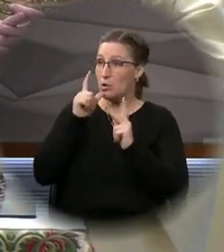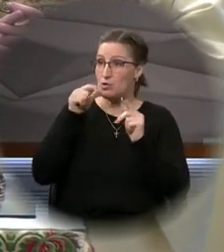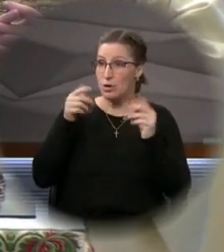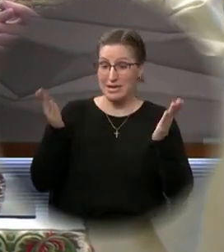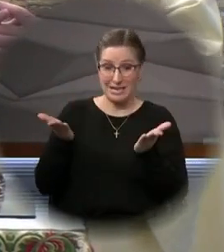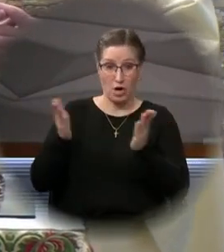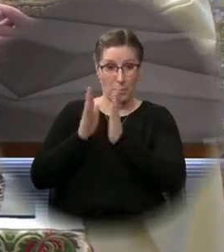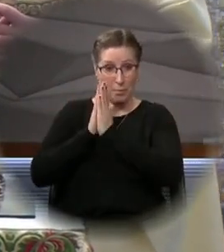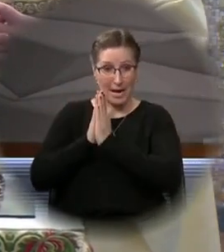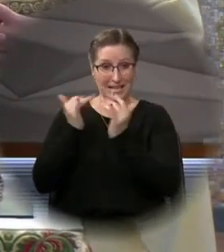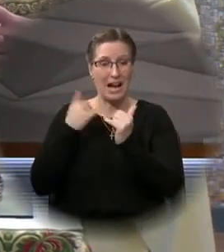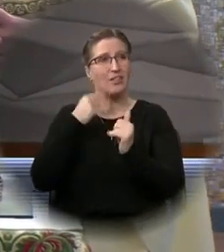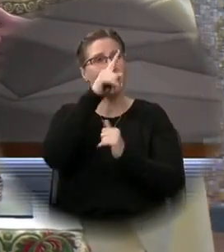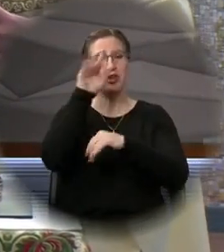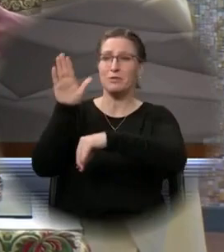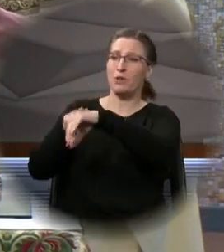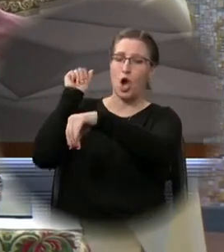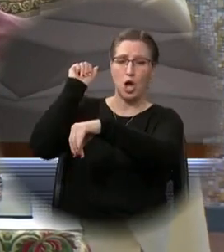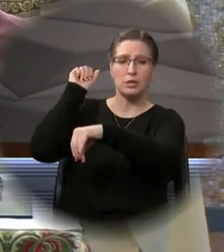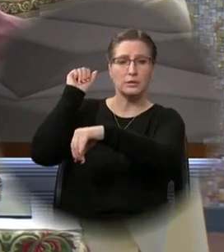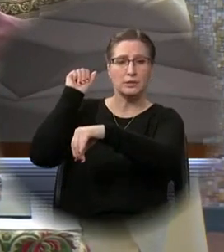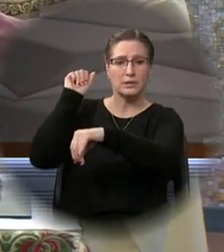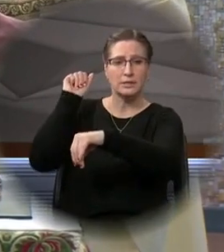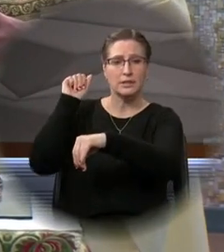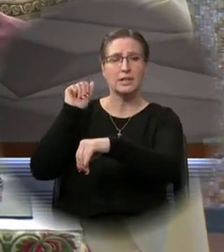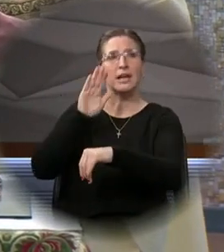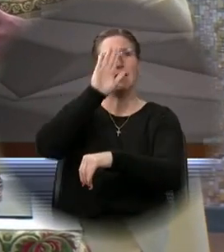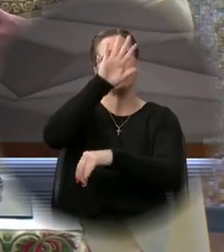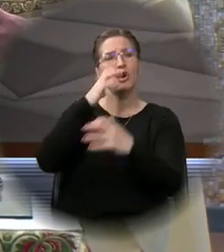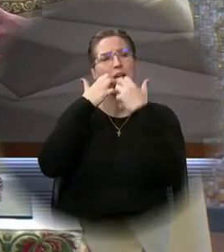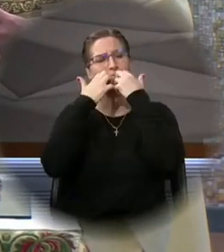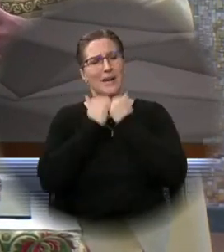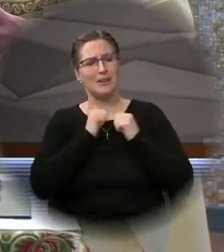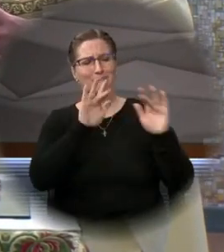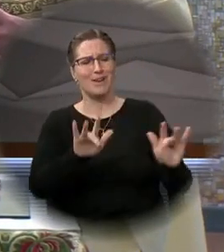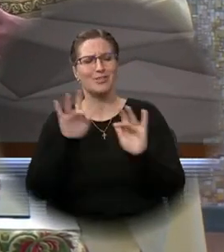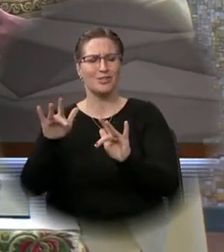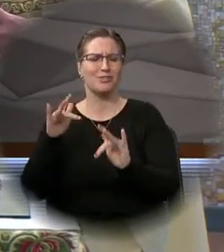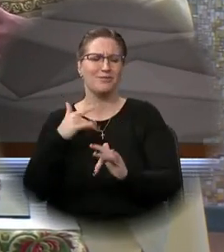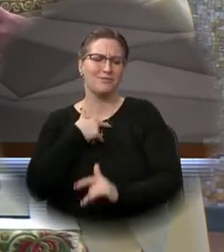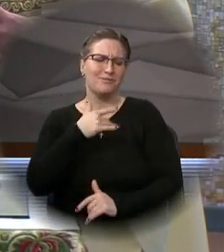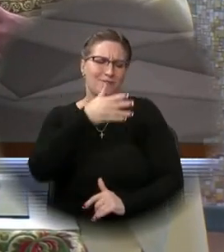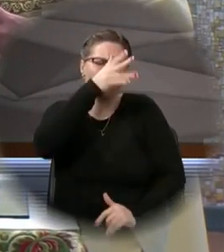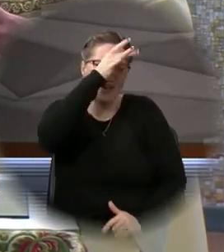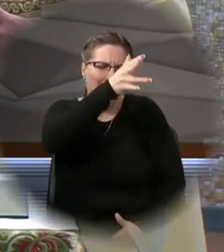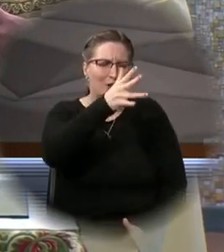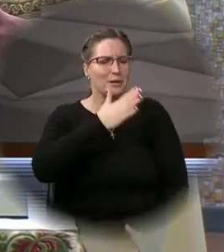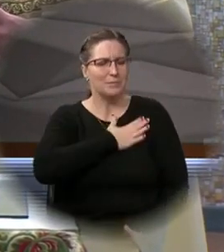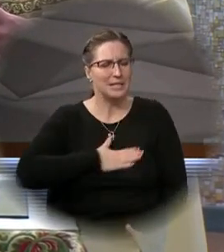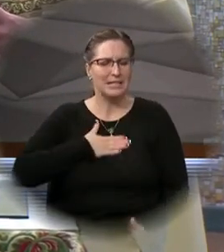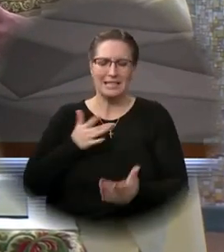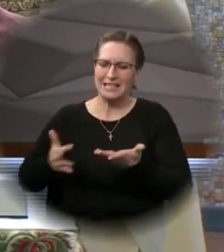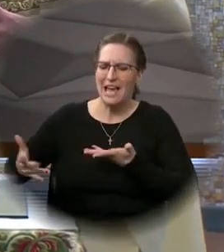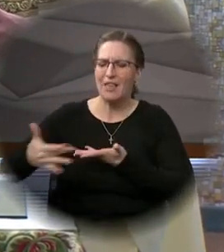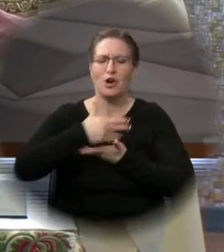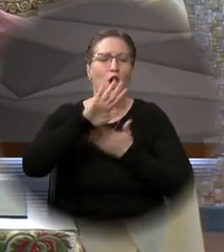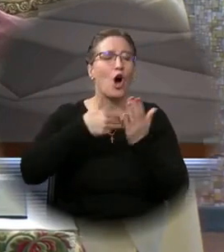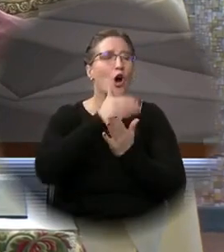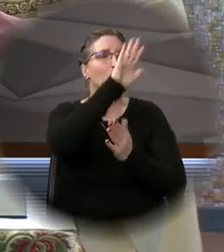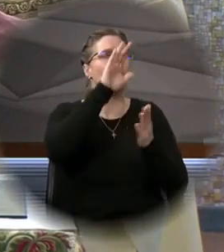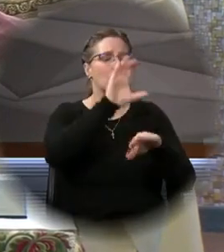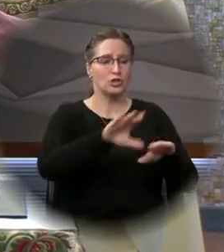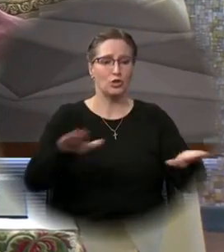family whom you have summoned before you. In your compassion, O merciful Father, gather to yourself all your